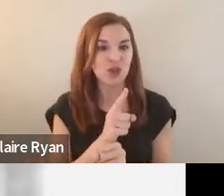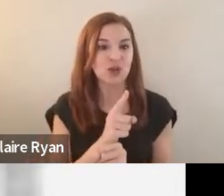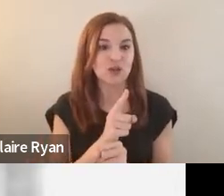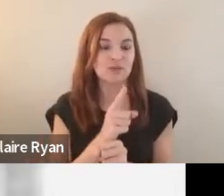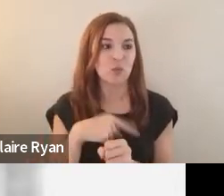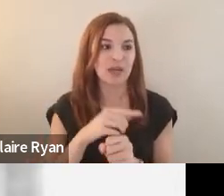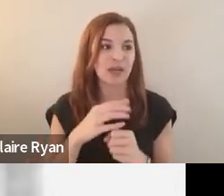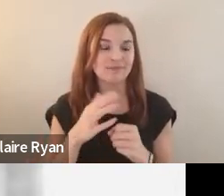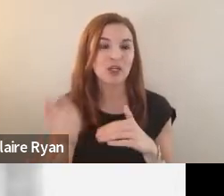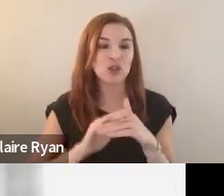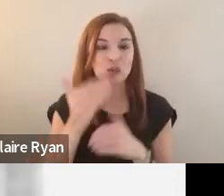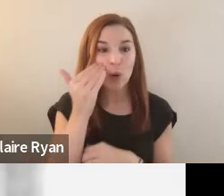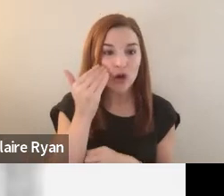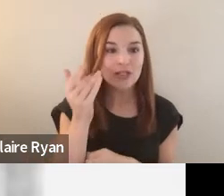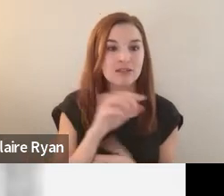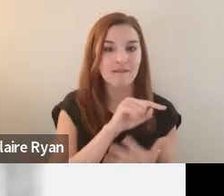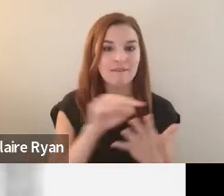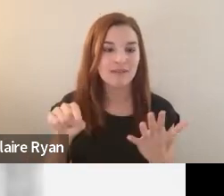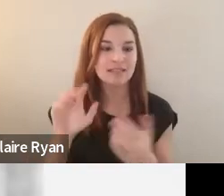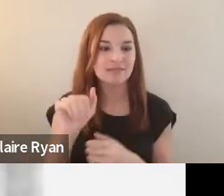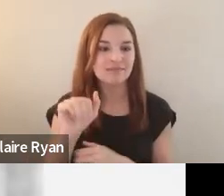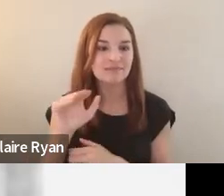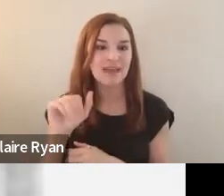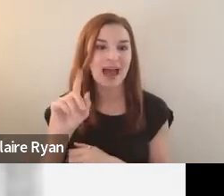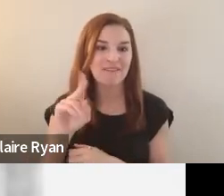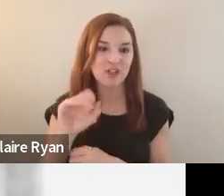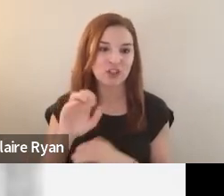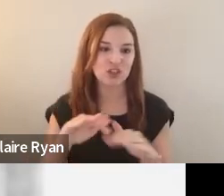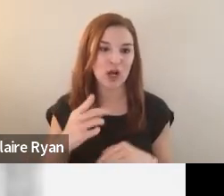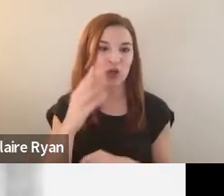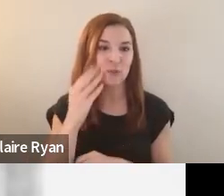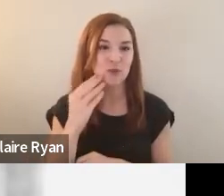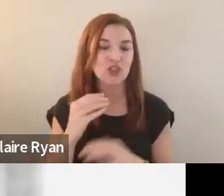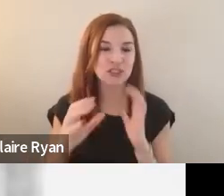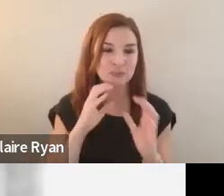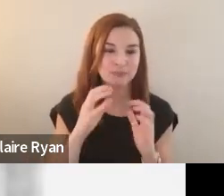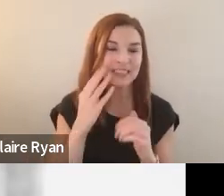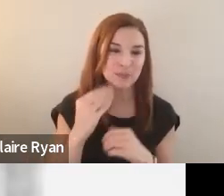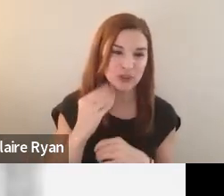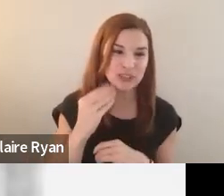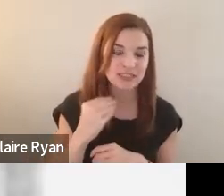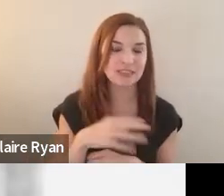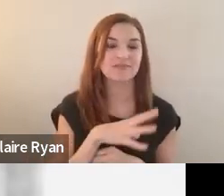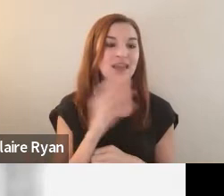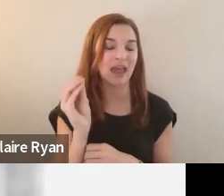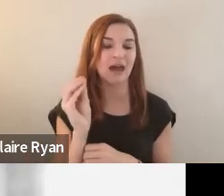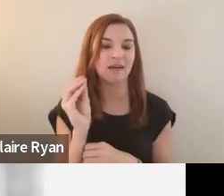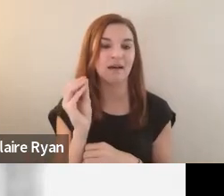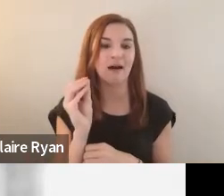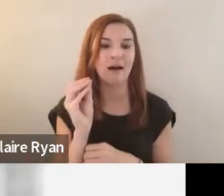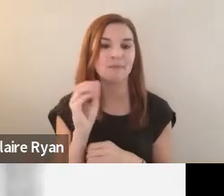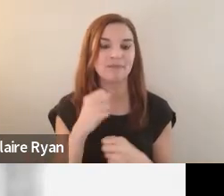professionals who work in medical settings can join us in making sure that there is increased awareness about adverse